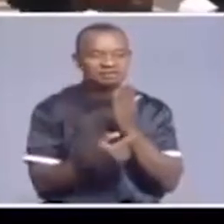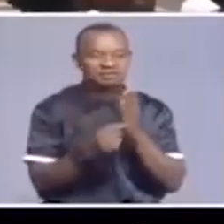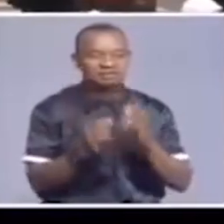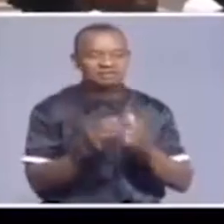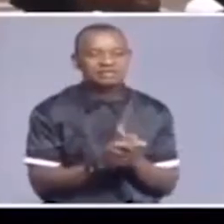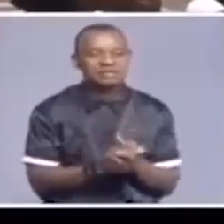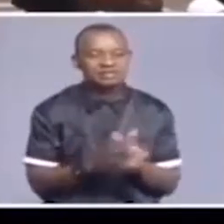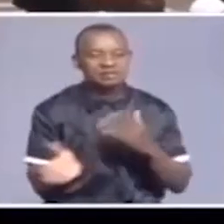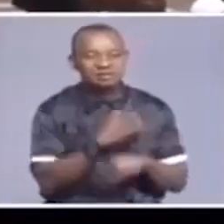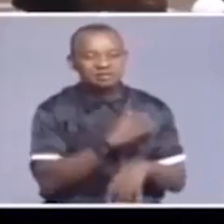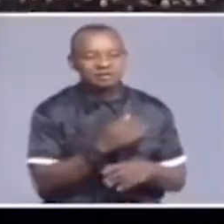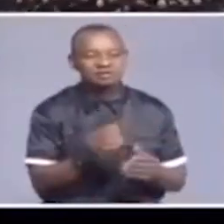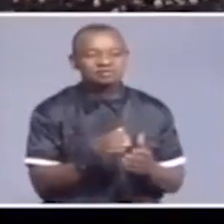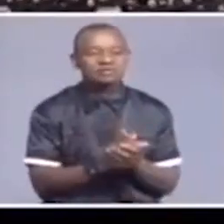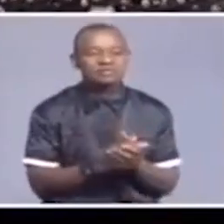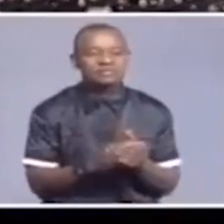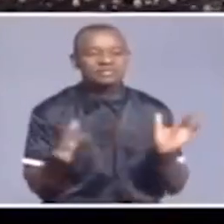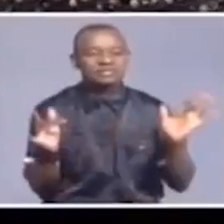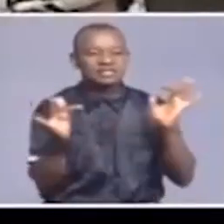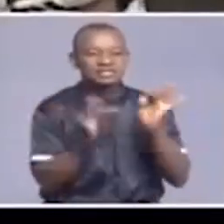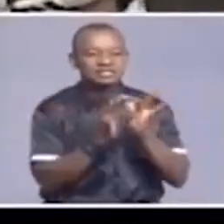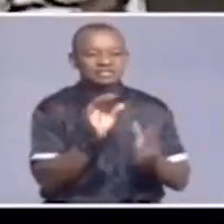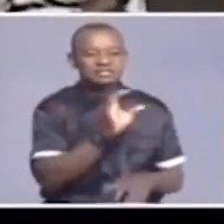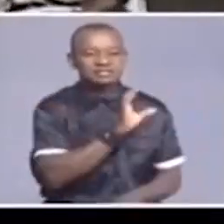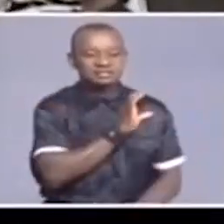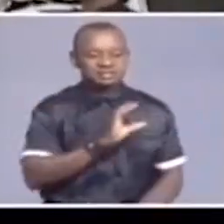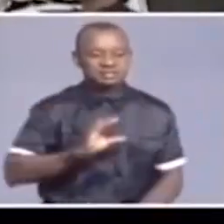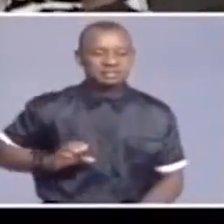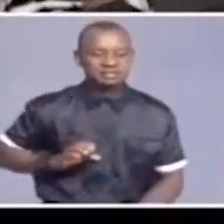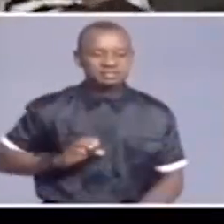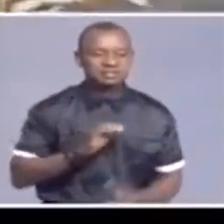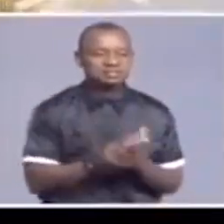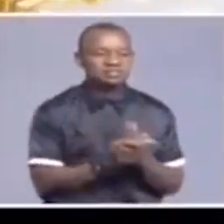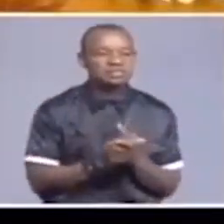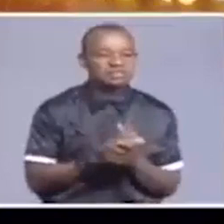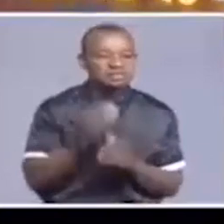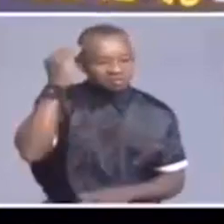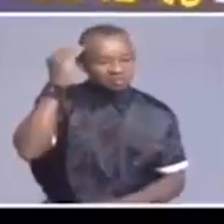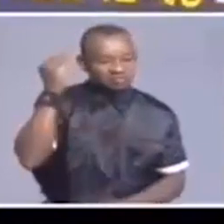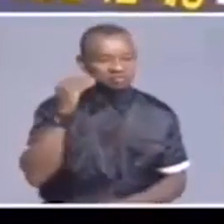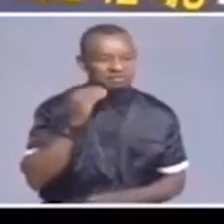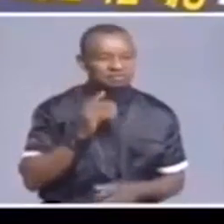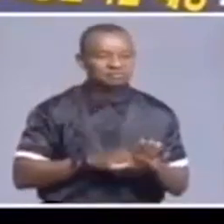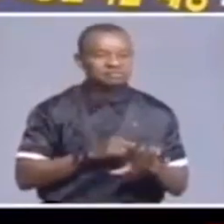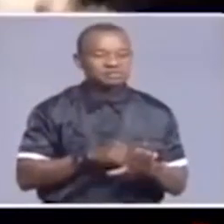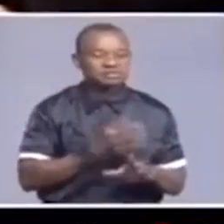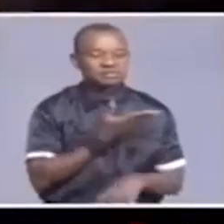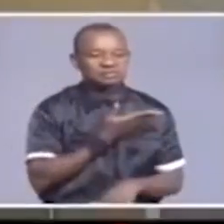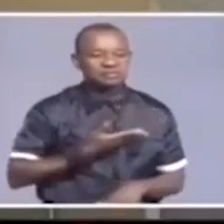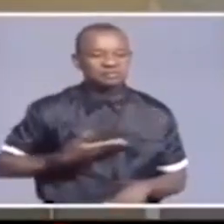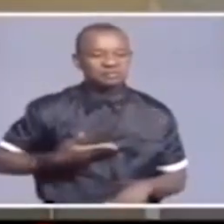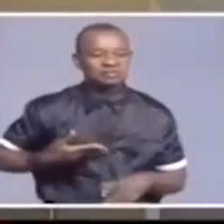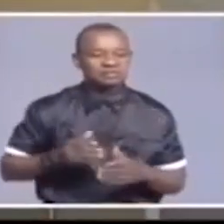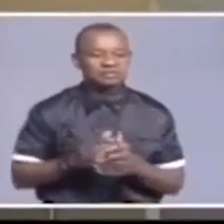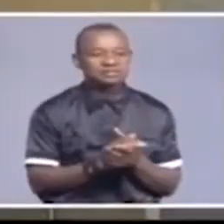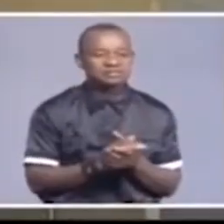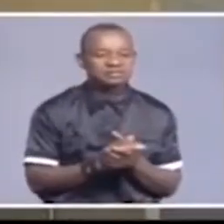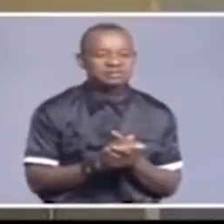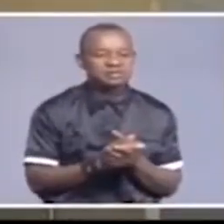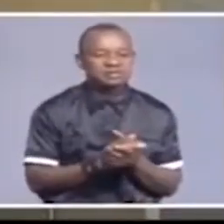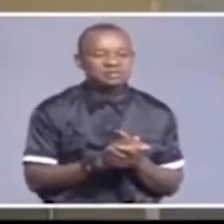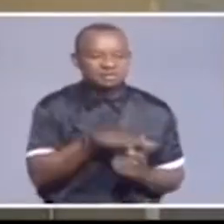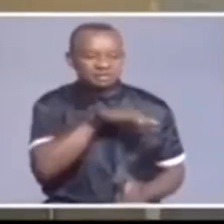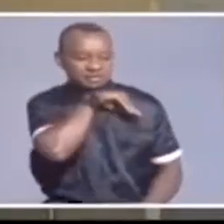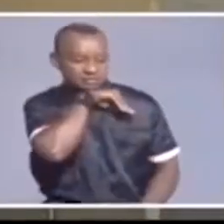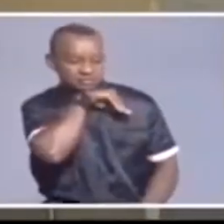of Korea, CCK, after a woman was murdered for refusing to abandon her faith. So what